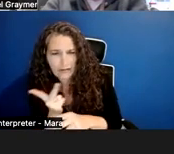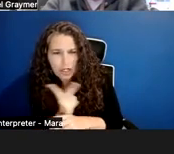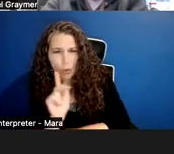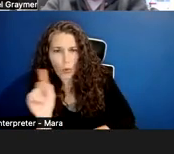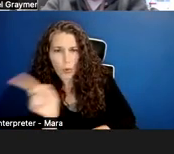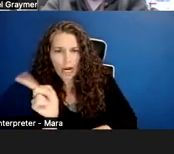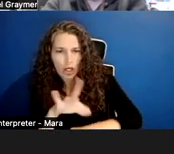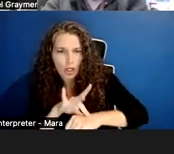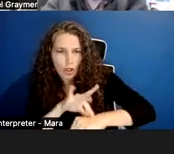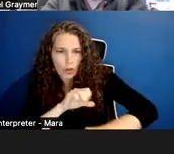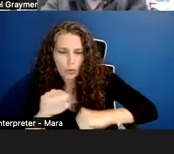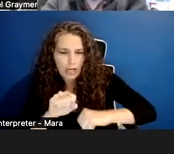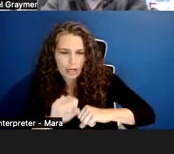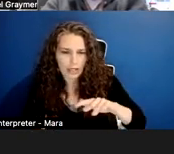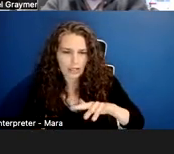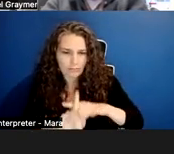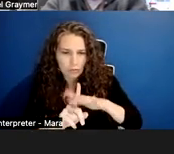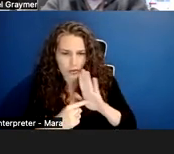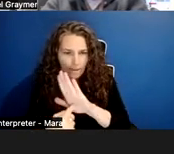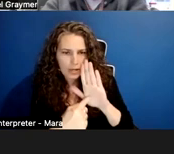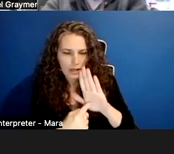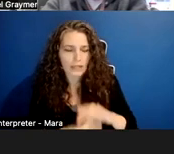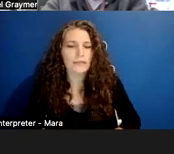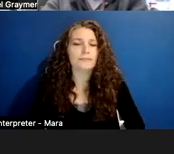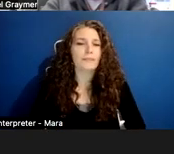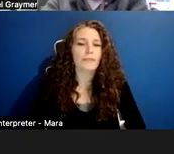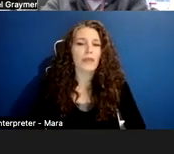earthquakes are shown here, but clearly